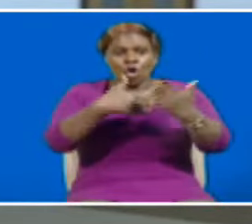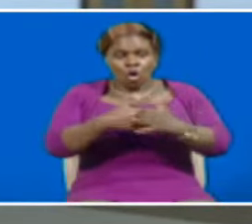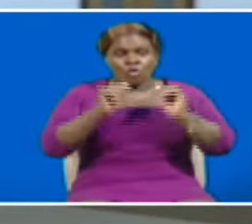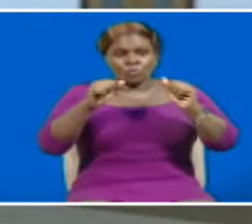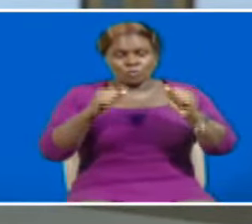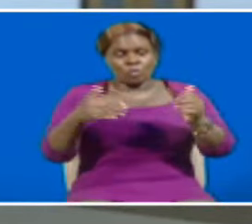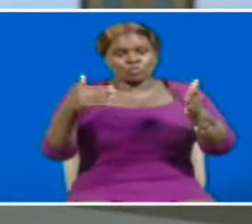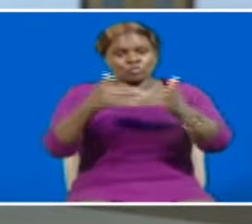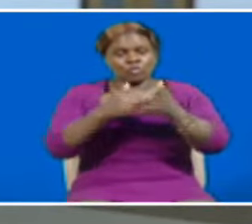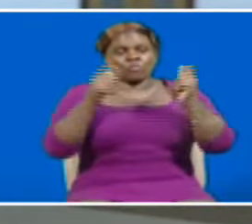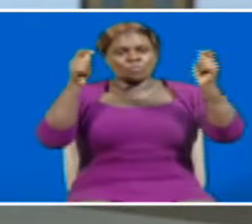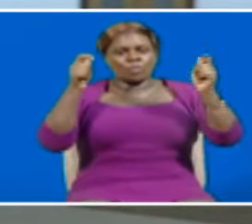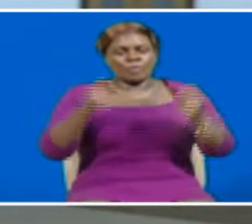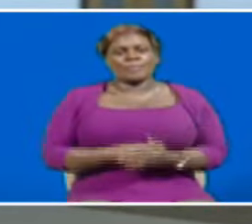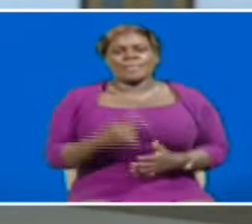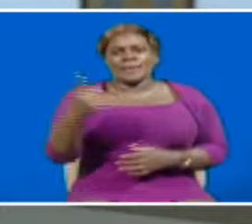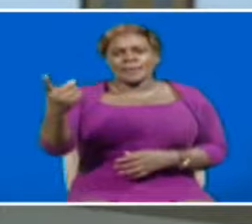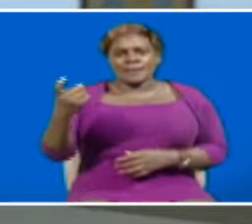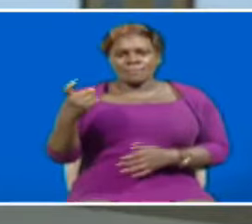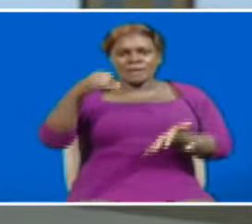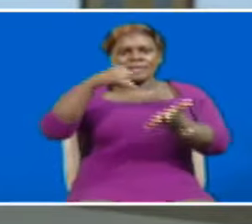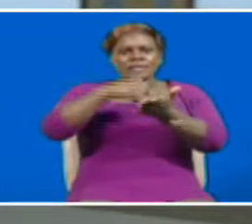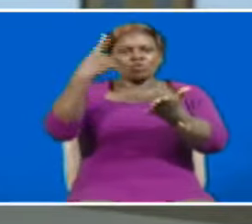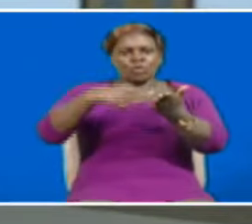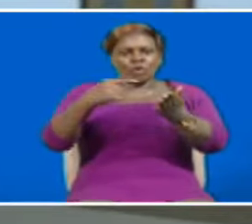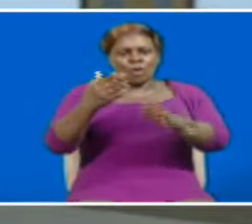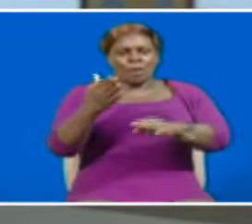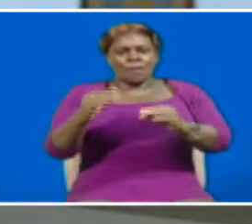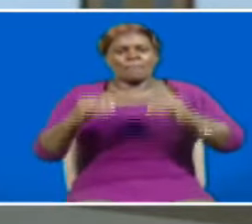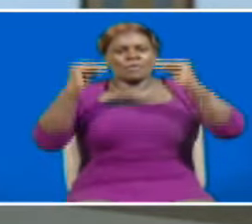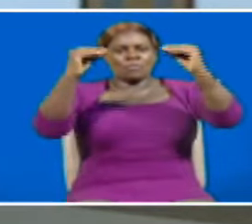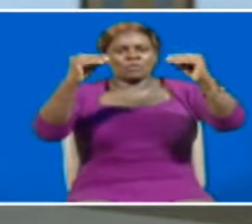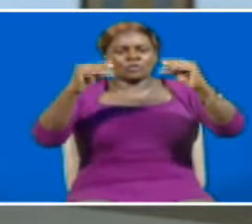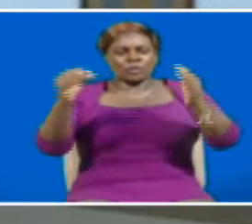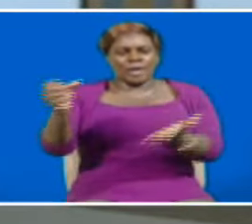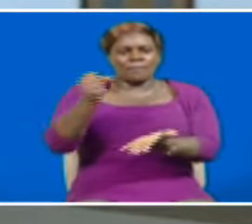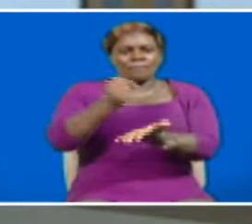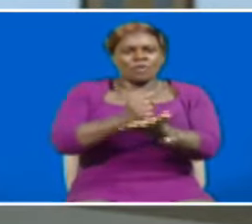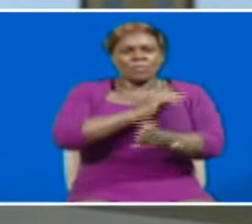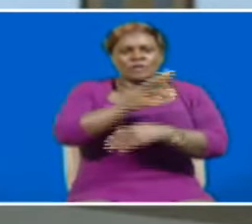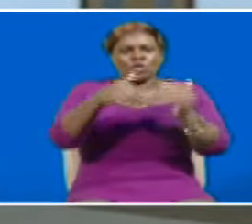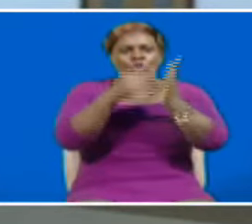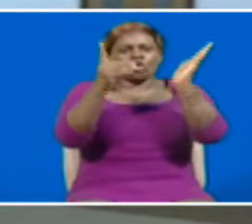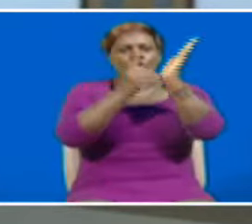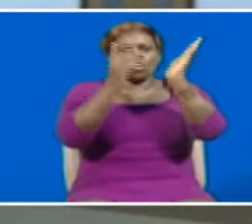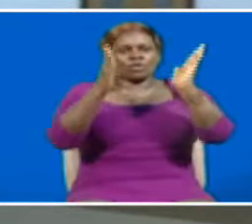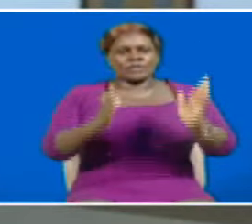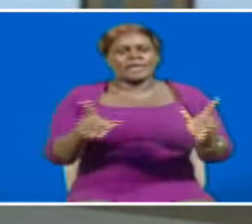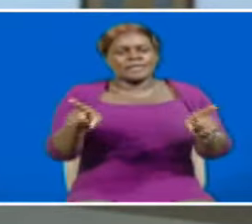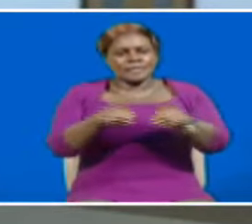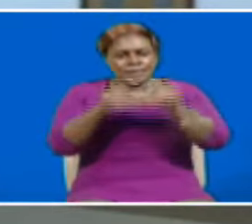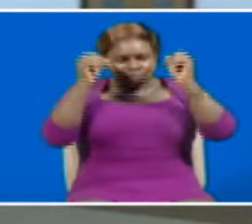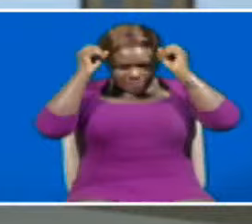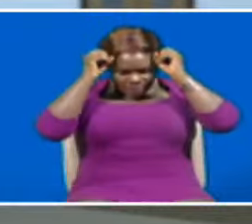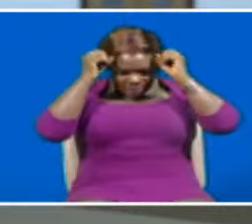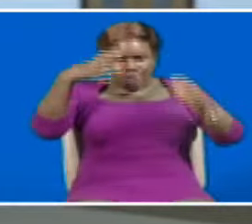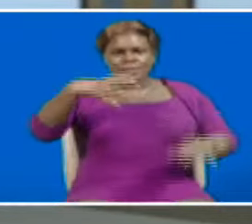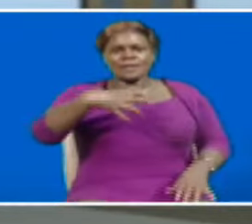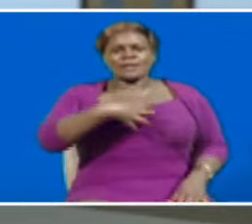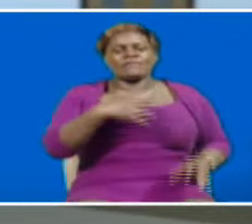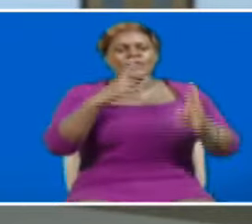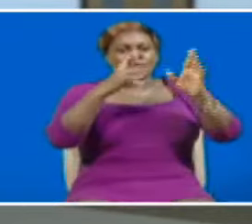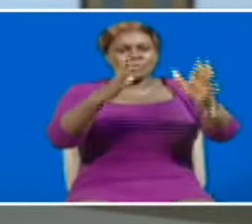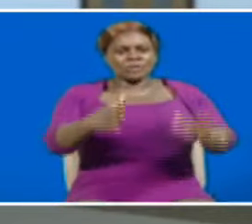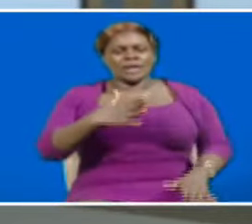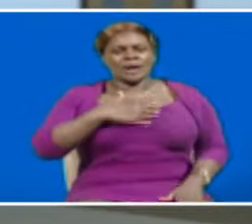their tools. Among their demands is promotions, employment of more doctors, and study leaves. Our reporter, Husna